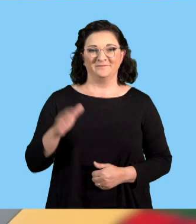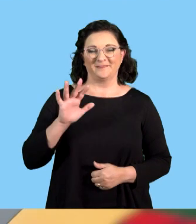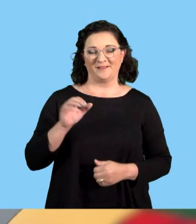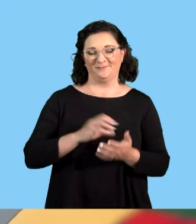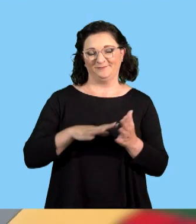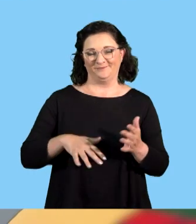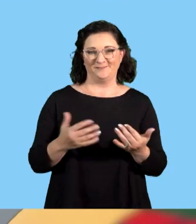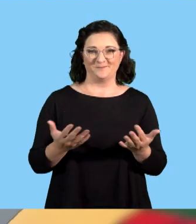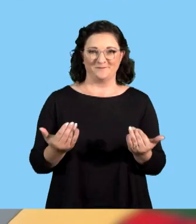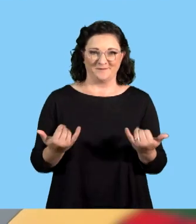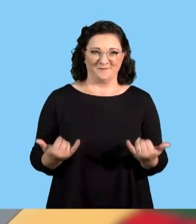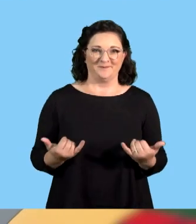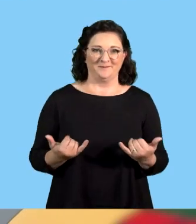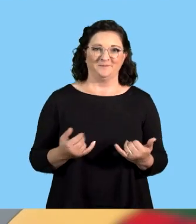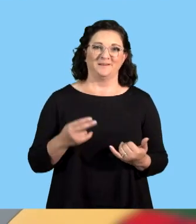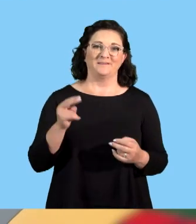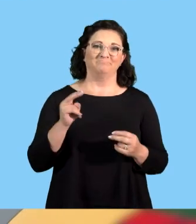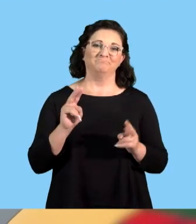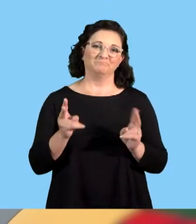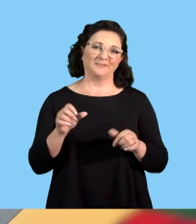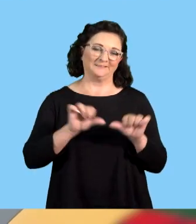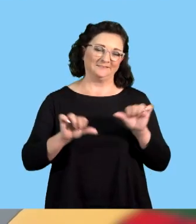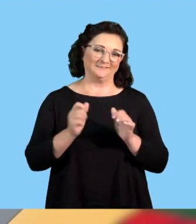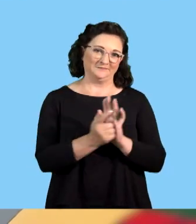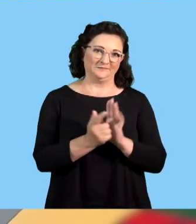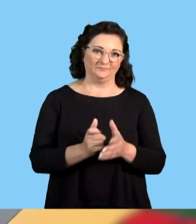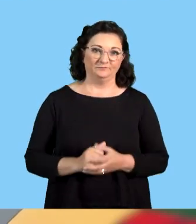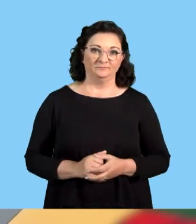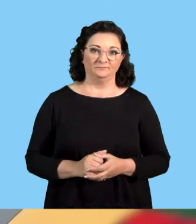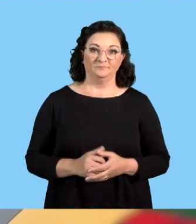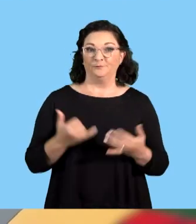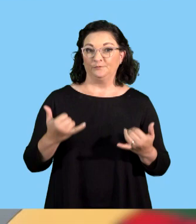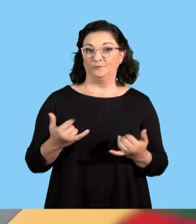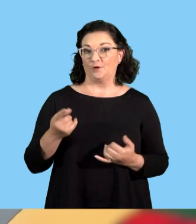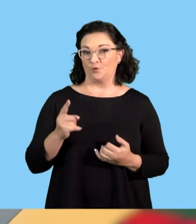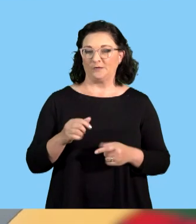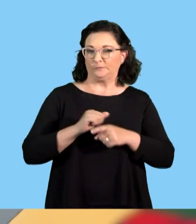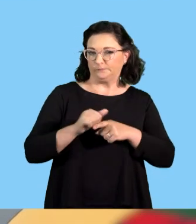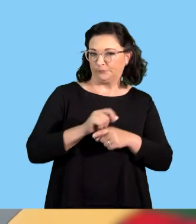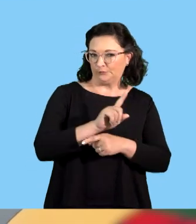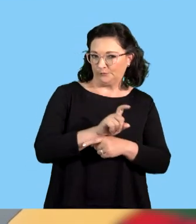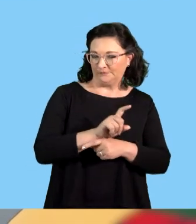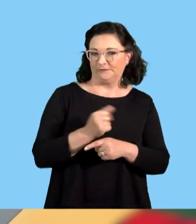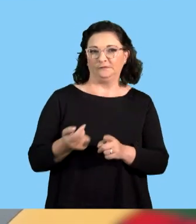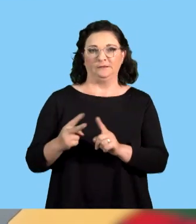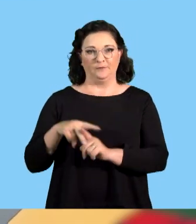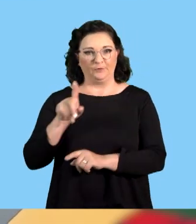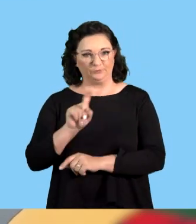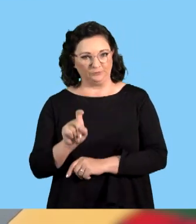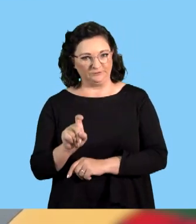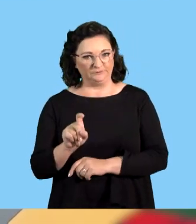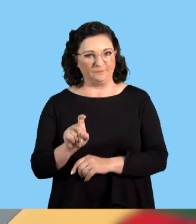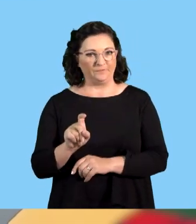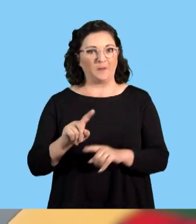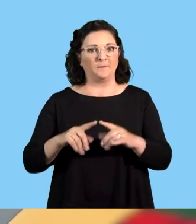Hello learners and welcome to your natural sciences lesson. So today we're going to be dealing with the practice questions and the application questions that